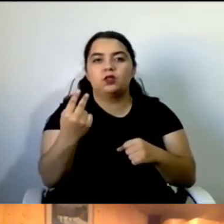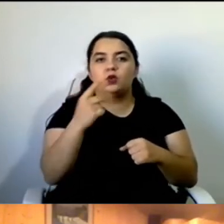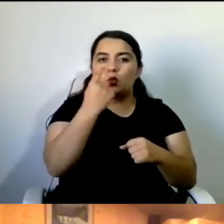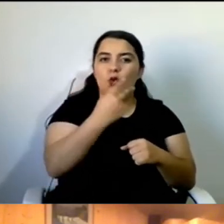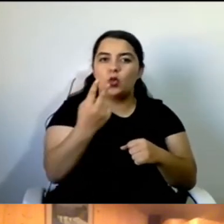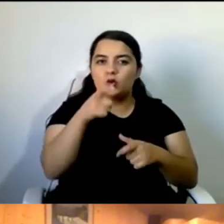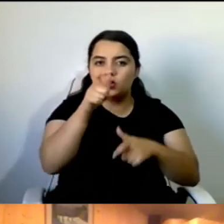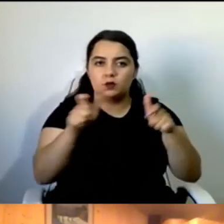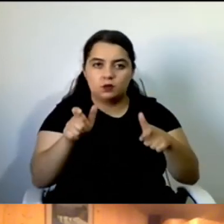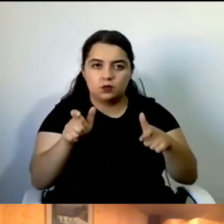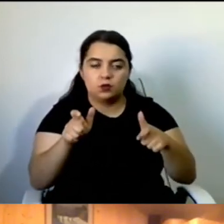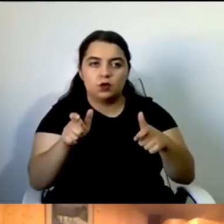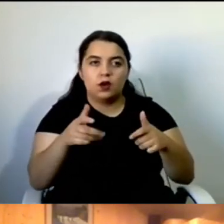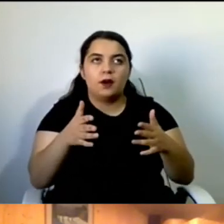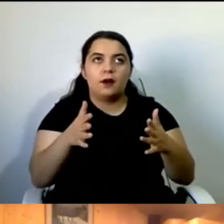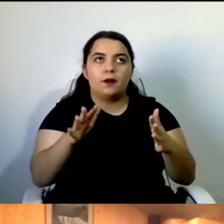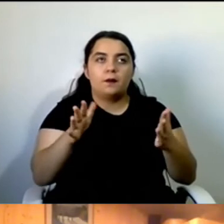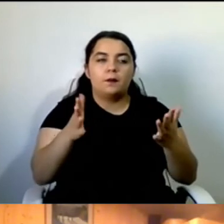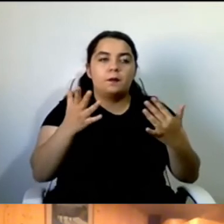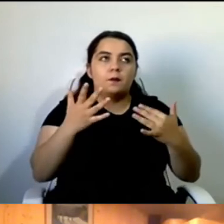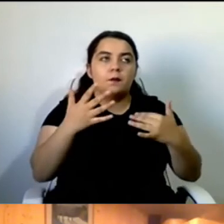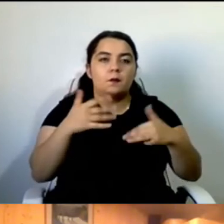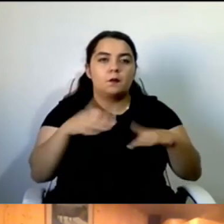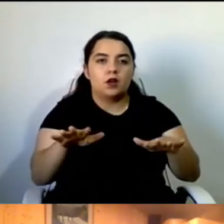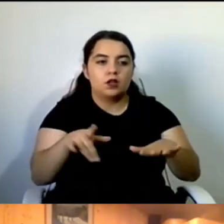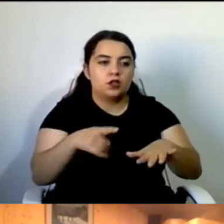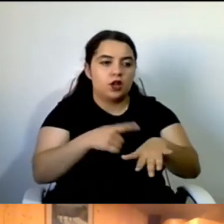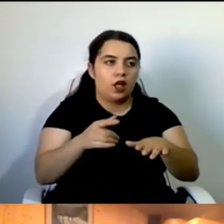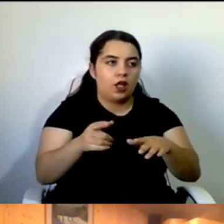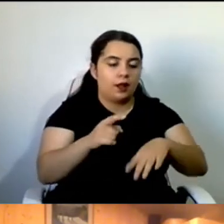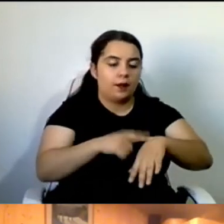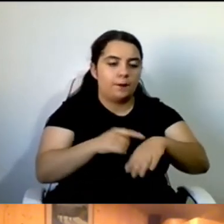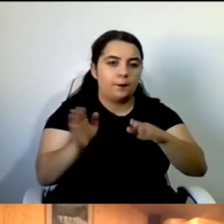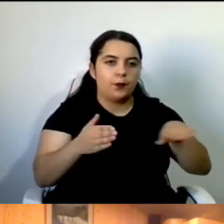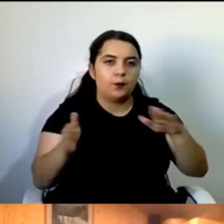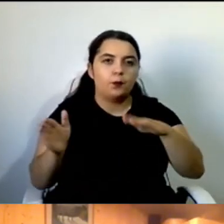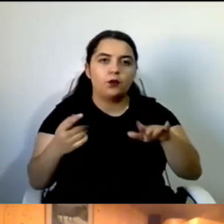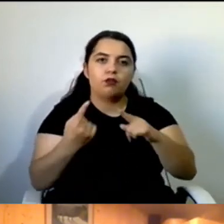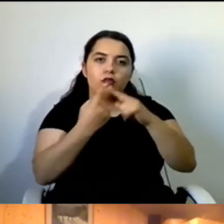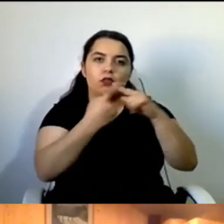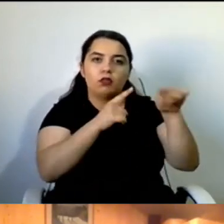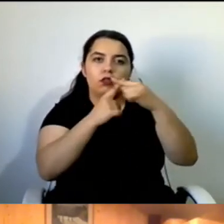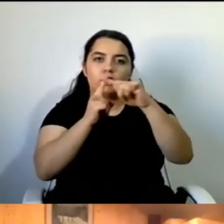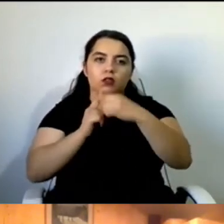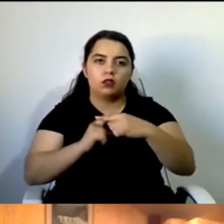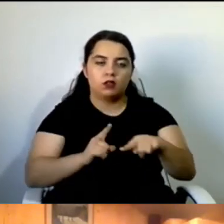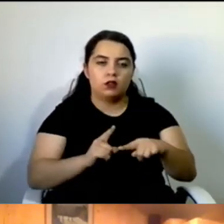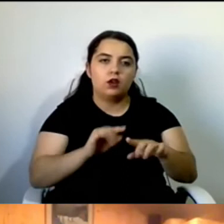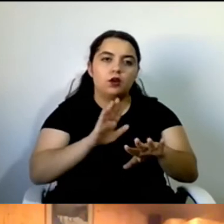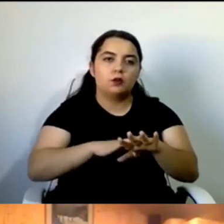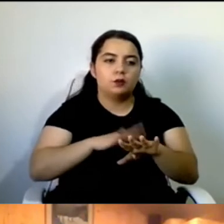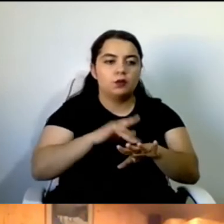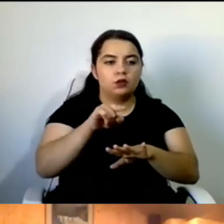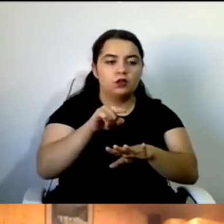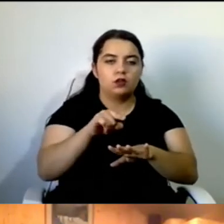have several assistants on part-time. personal assistance is not